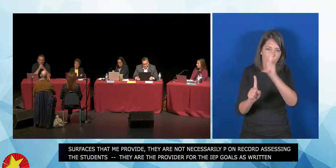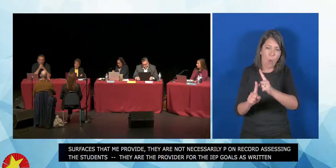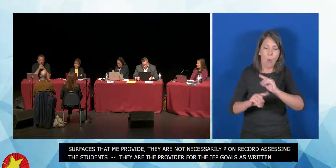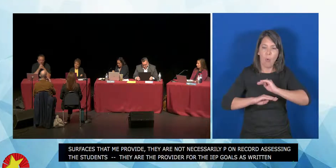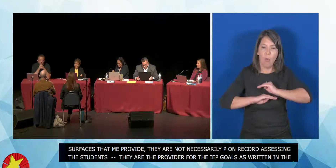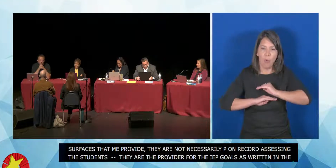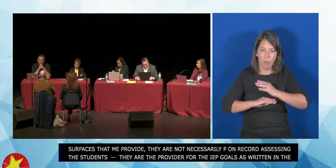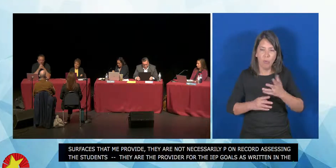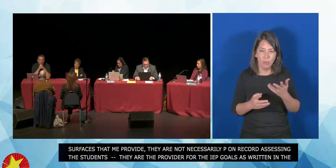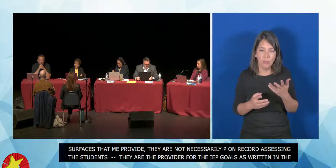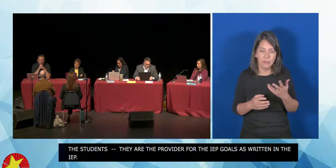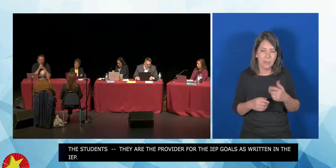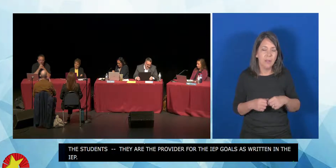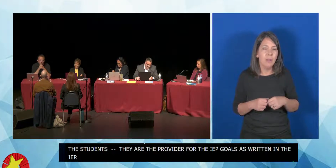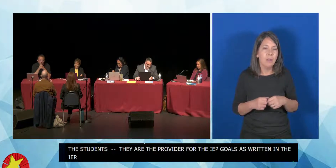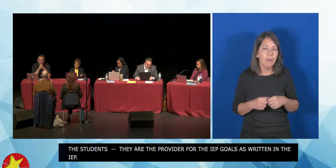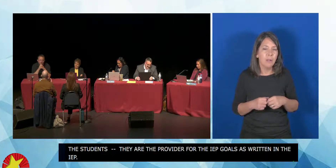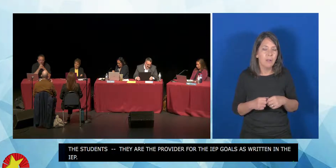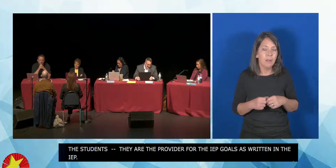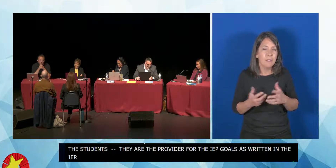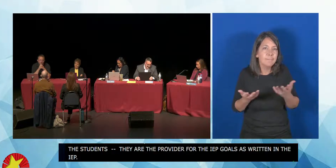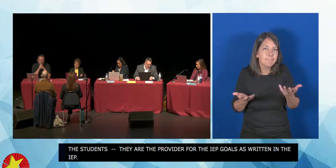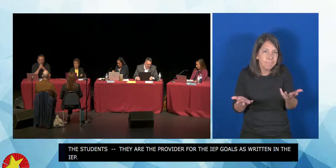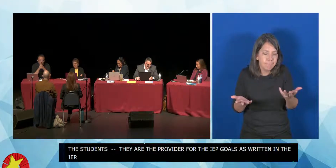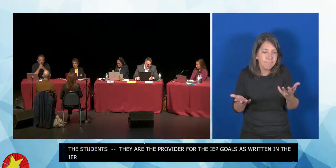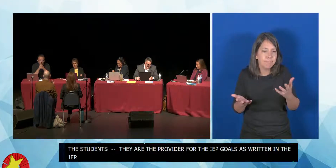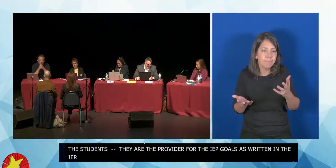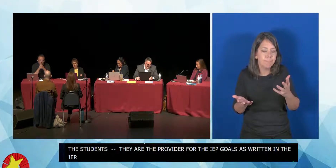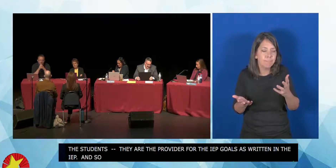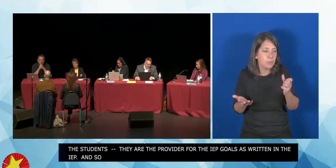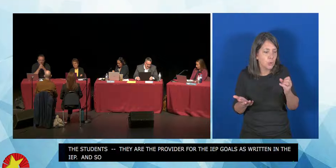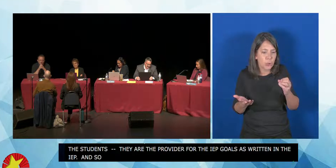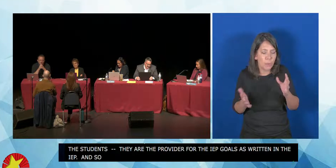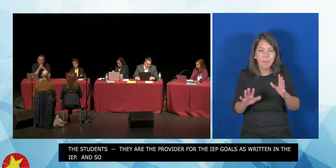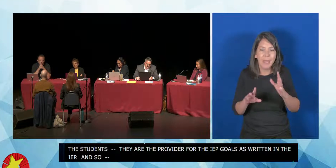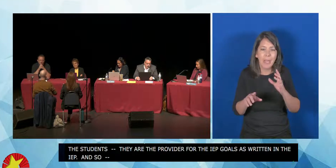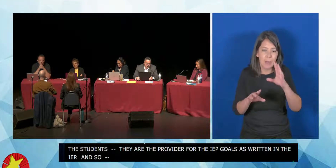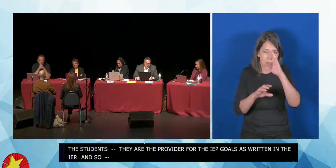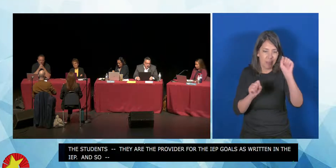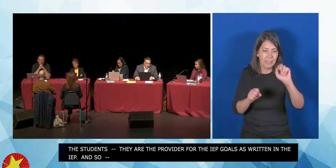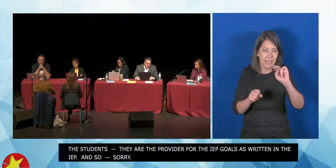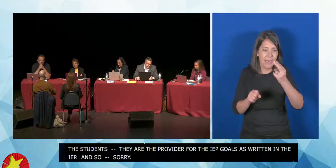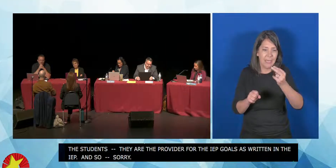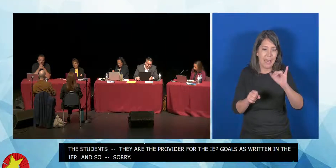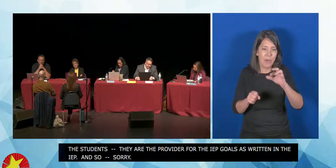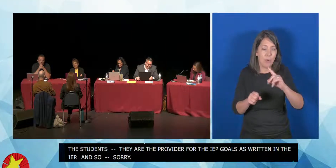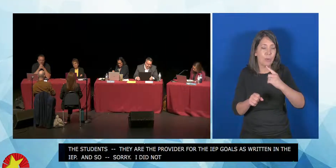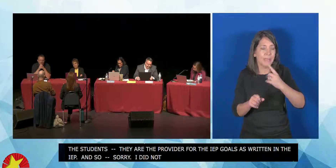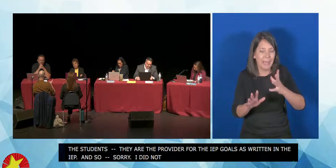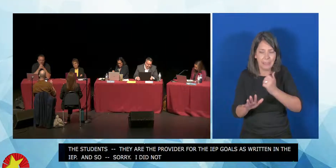And so, oh, sorry, I didn't mean to interrupt you. Well, no, you can go ahead.